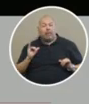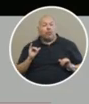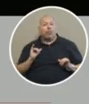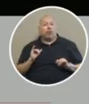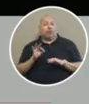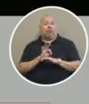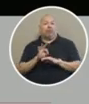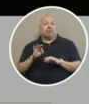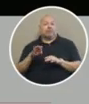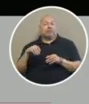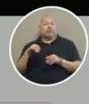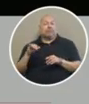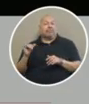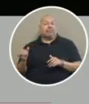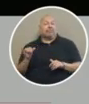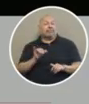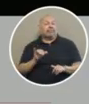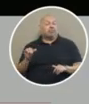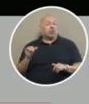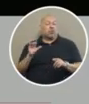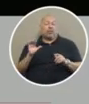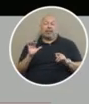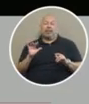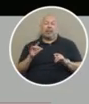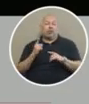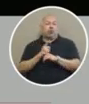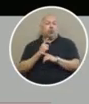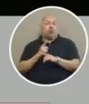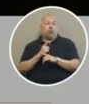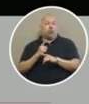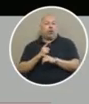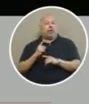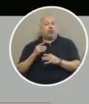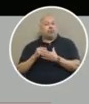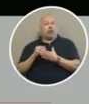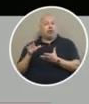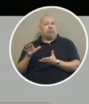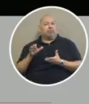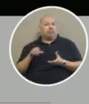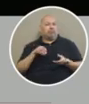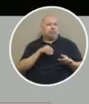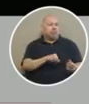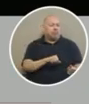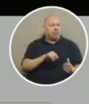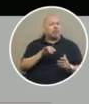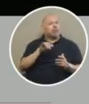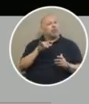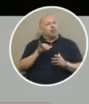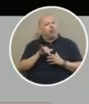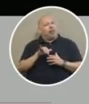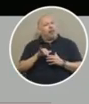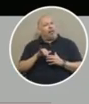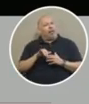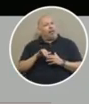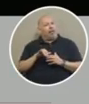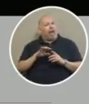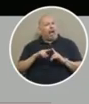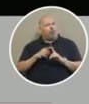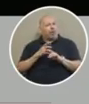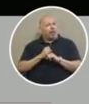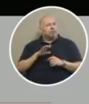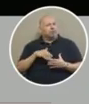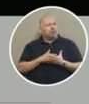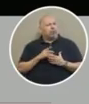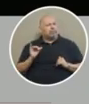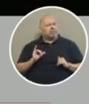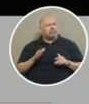will function very similar to the regular entitlement that we get, and the deployment of that will be similar. We